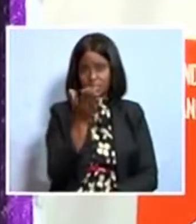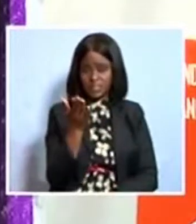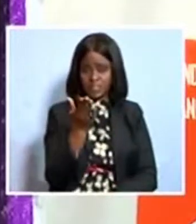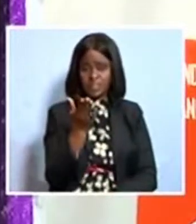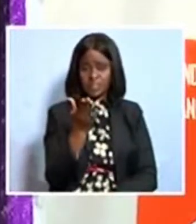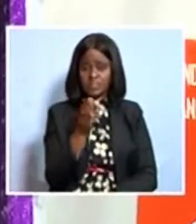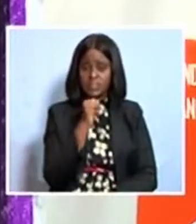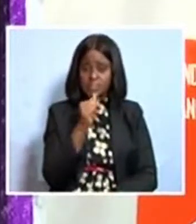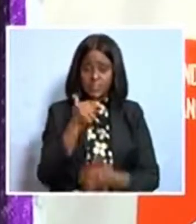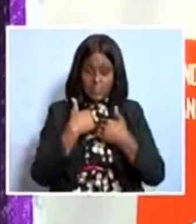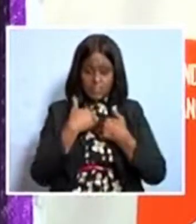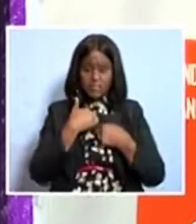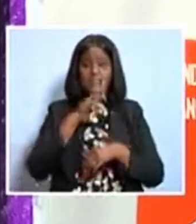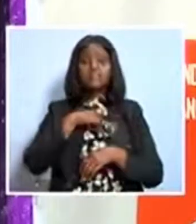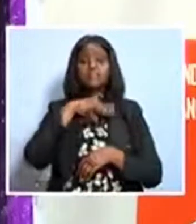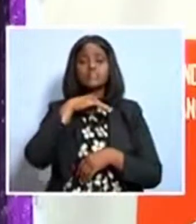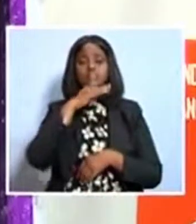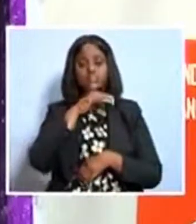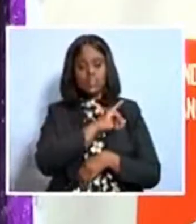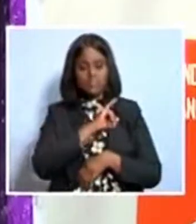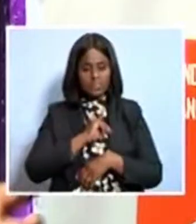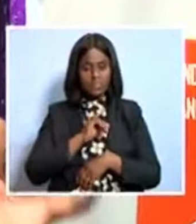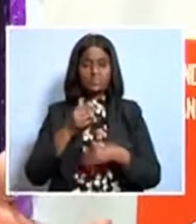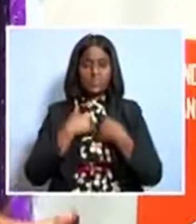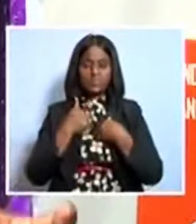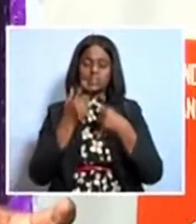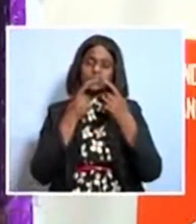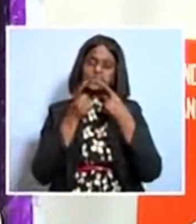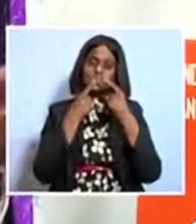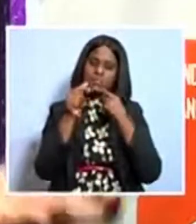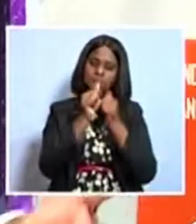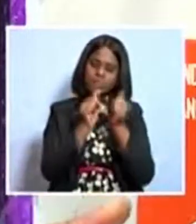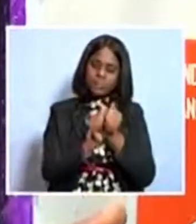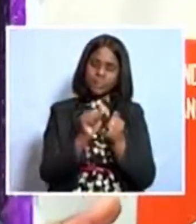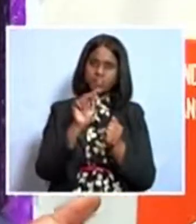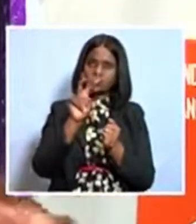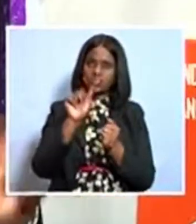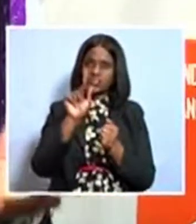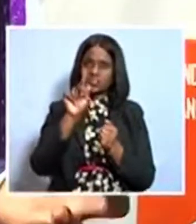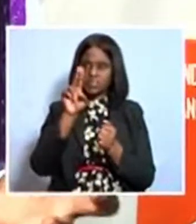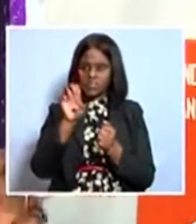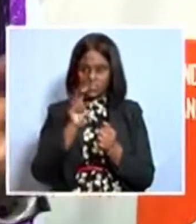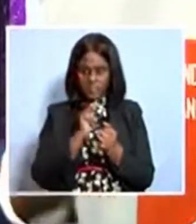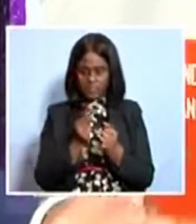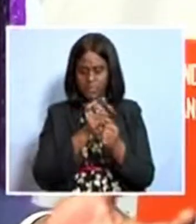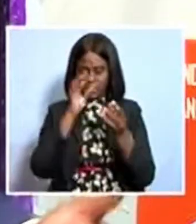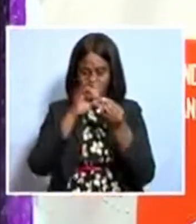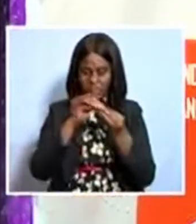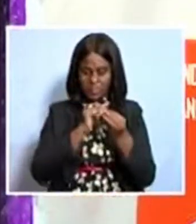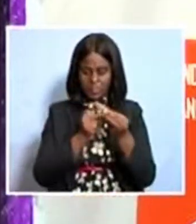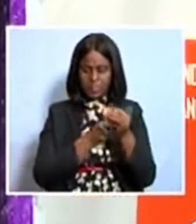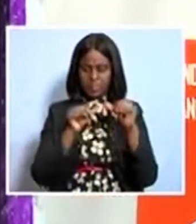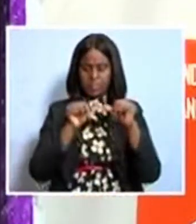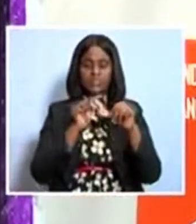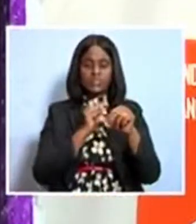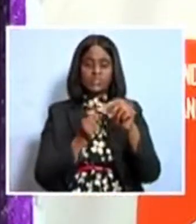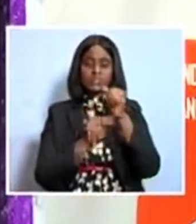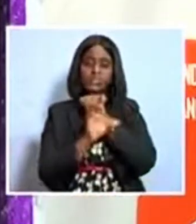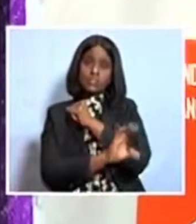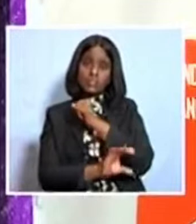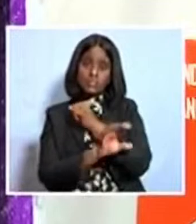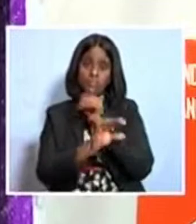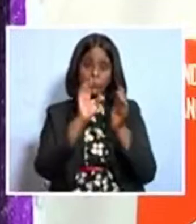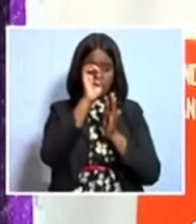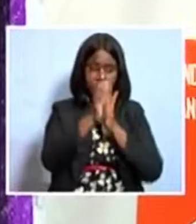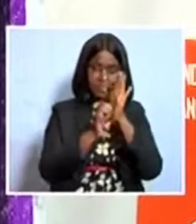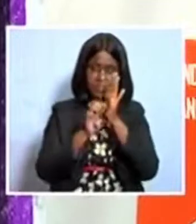not having enough industry? Because we've talked about a very important component, value addition. We still, as a country, export